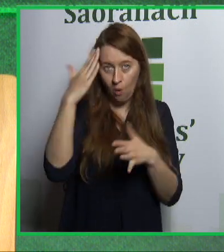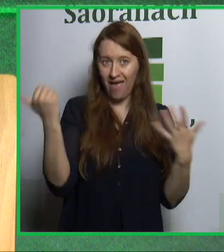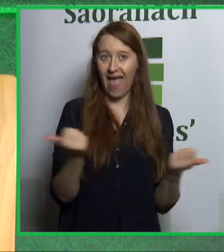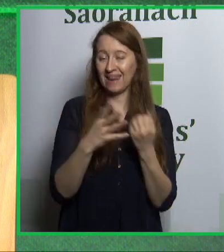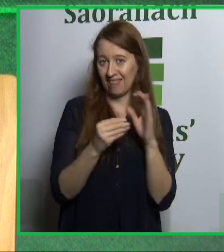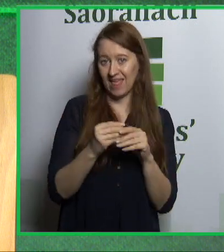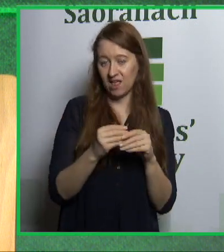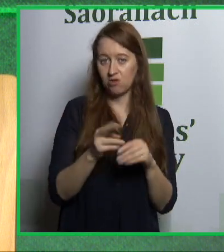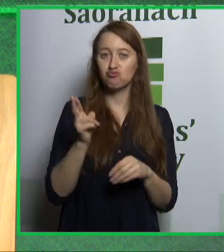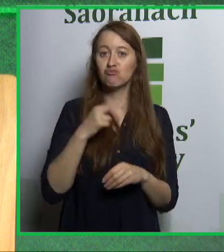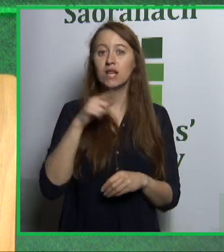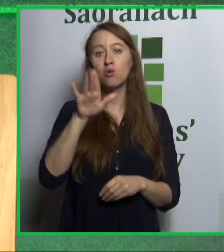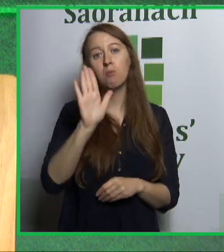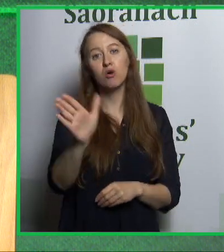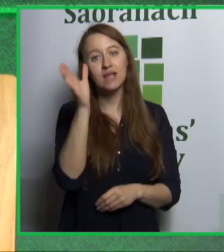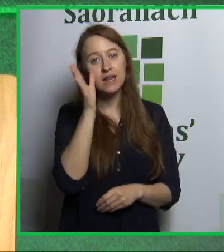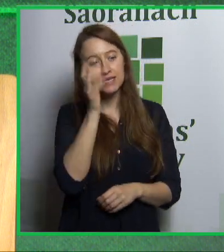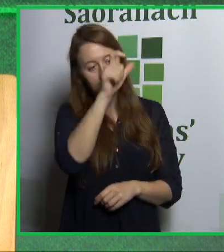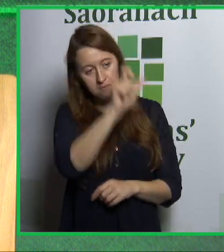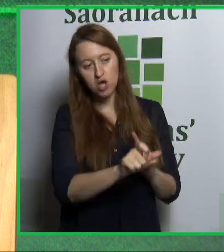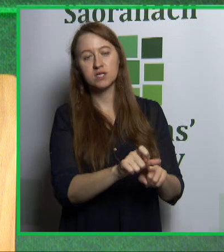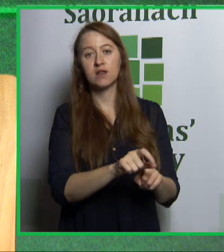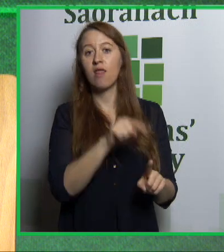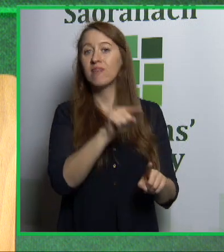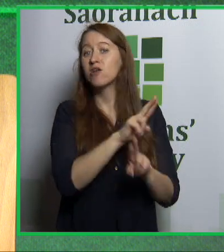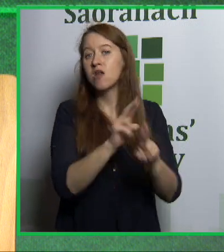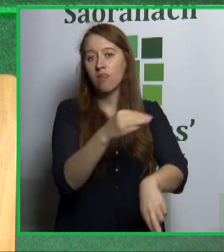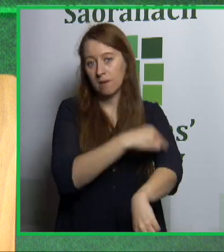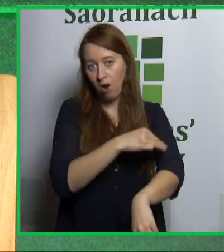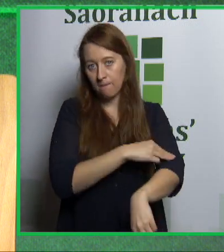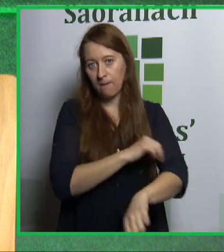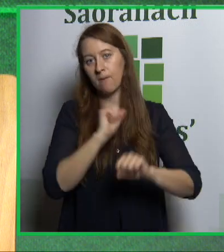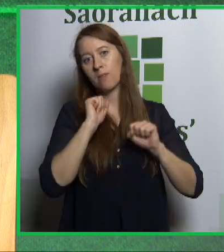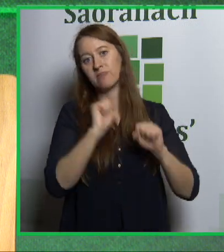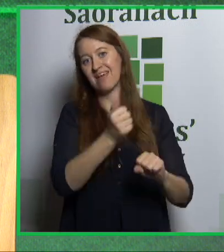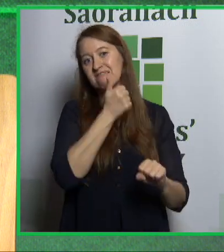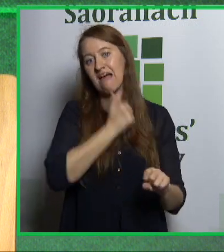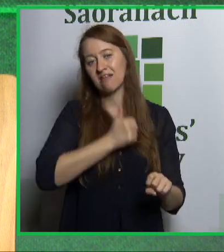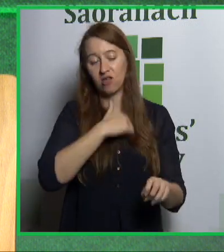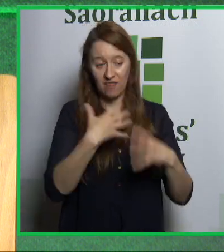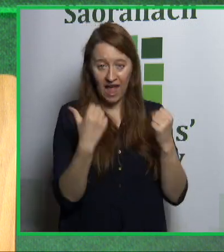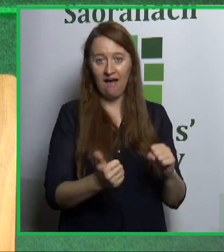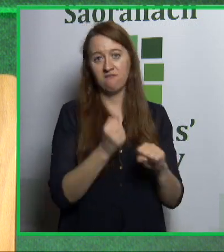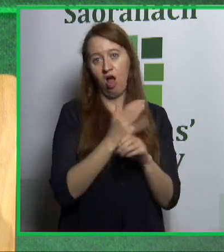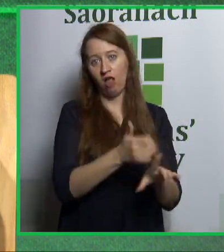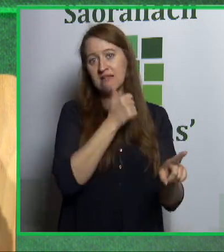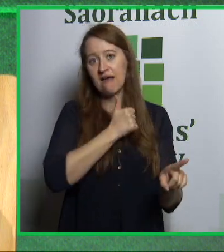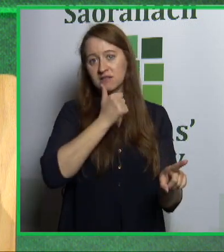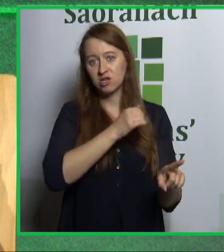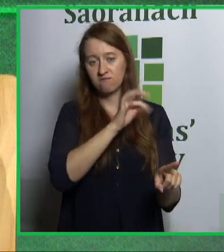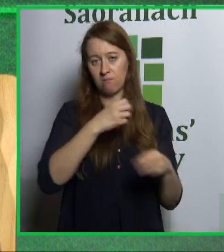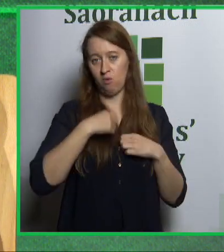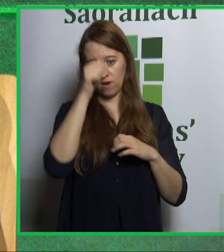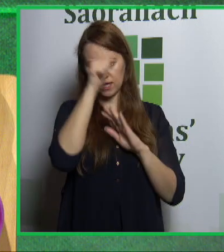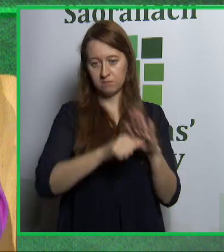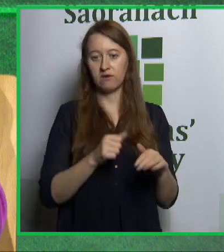they're not the problem, they're the solution. They have the answers, but it's like, what way can I explain this to you? Most, you know, if you're setting up a hotel,